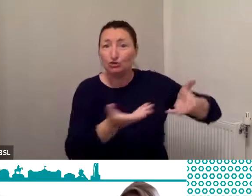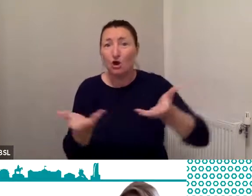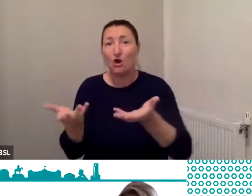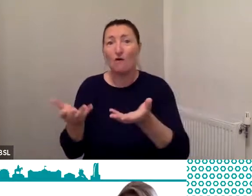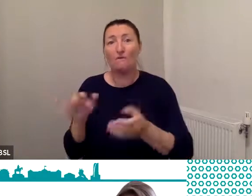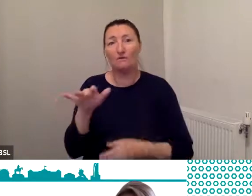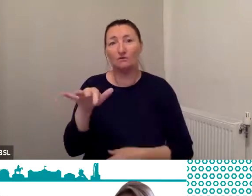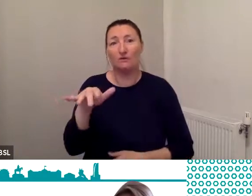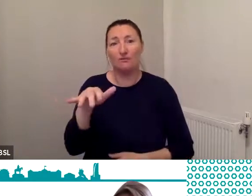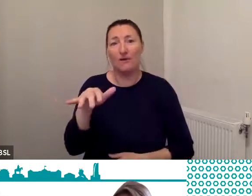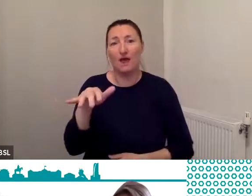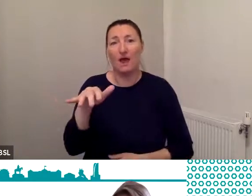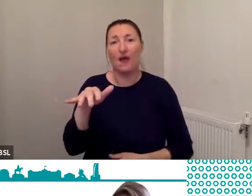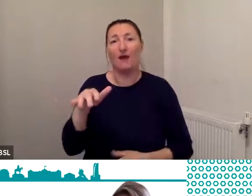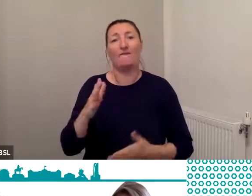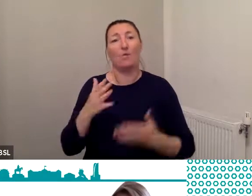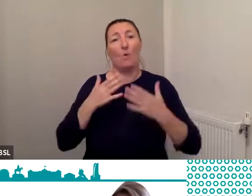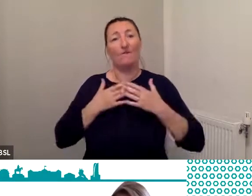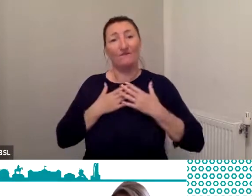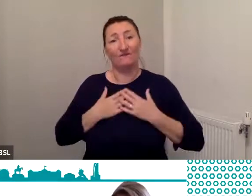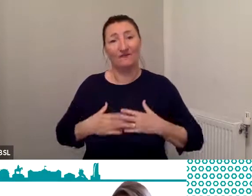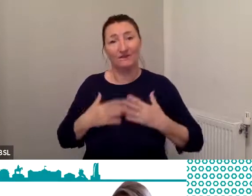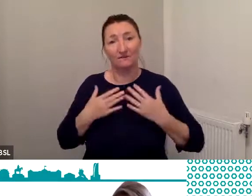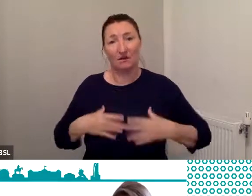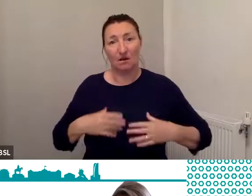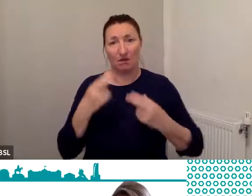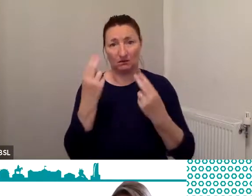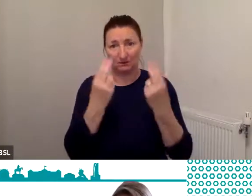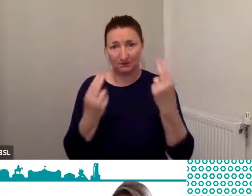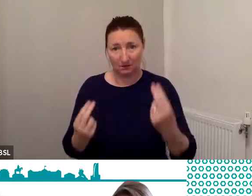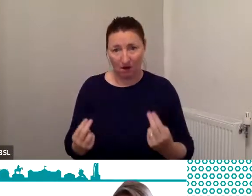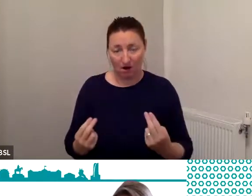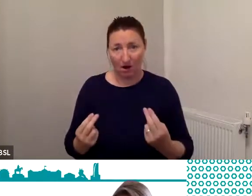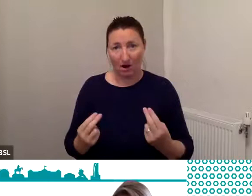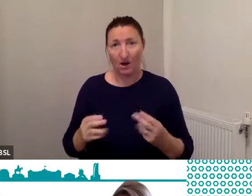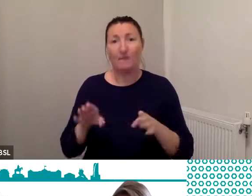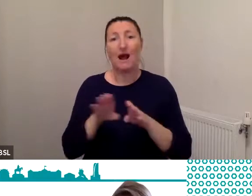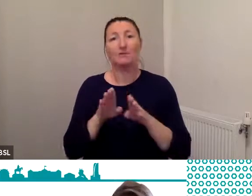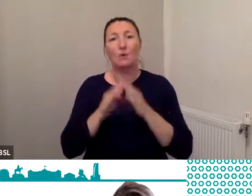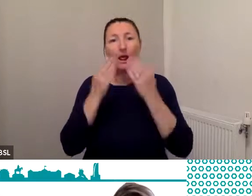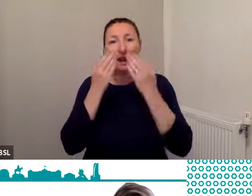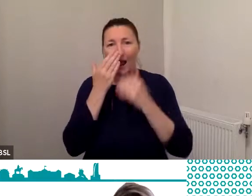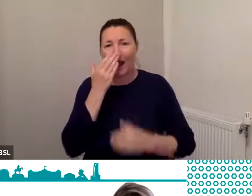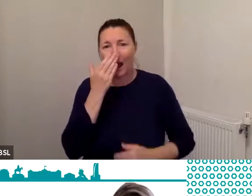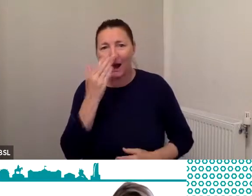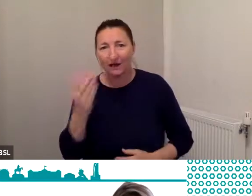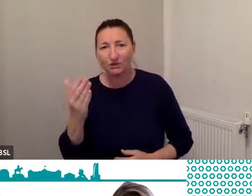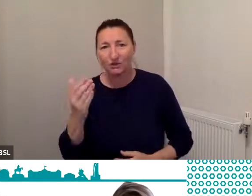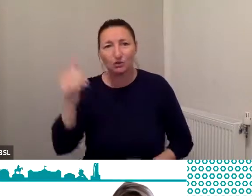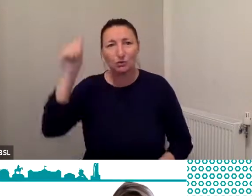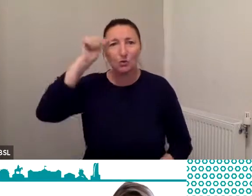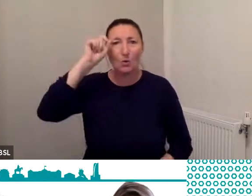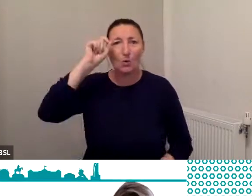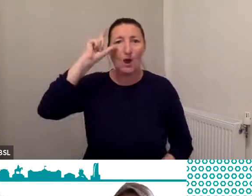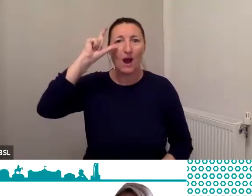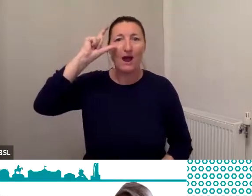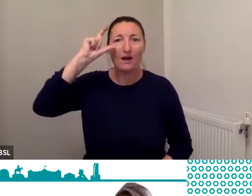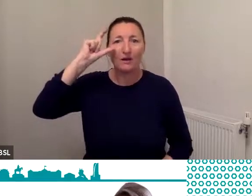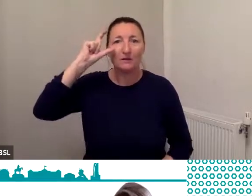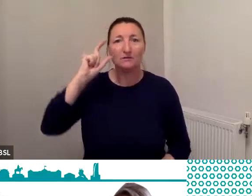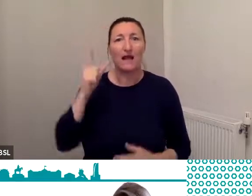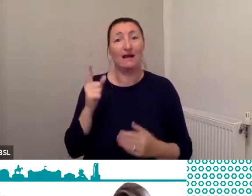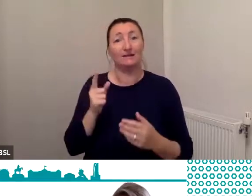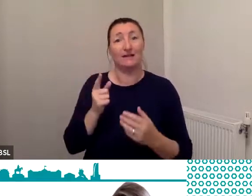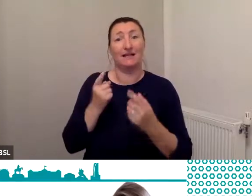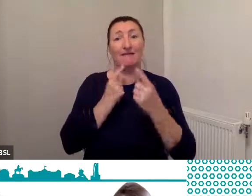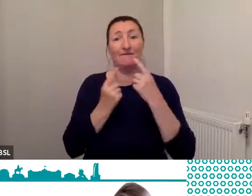to be both in terms of physical design, but also in terms of people's attitudes and awareness and access to information.